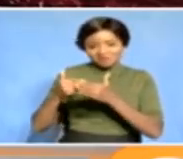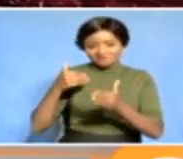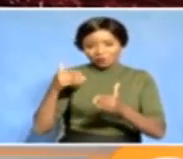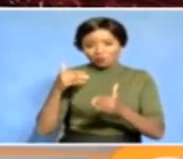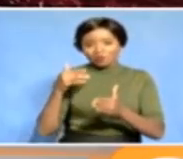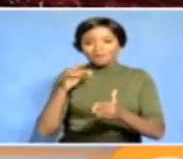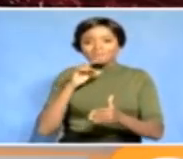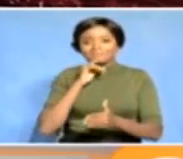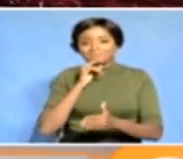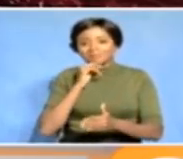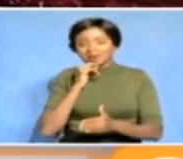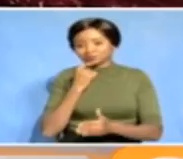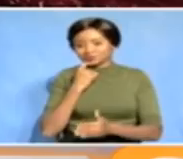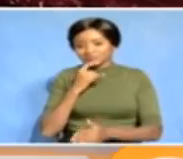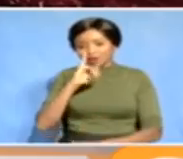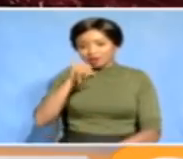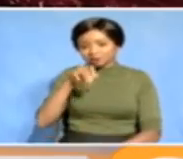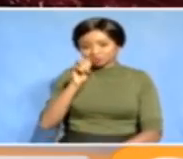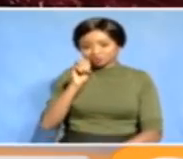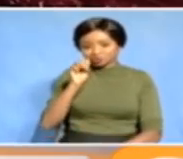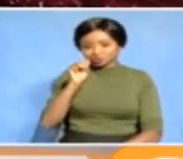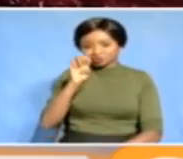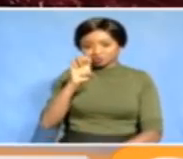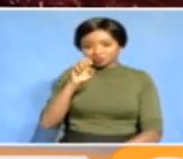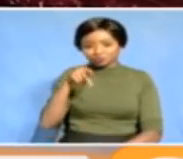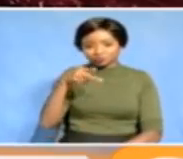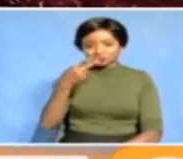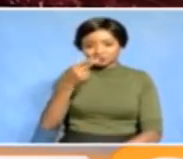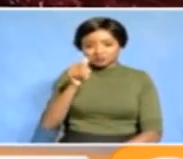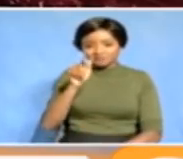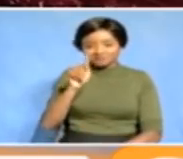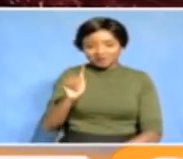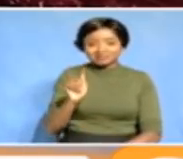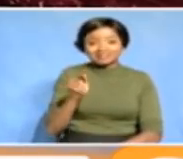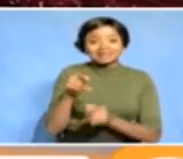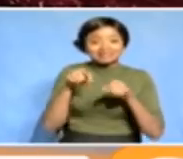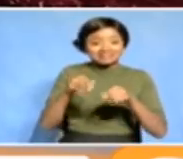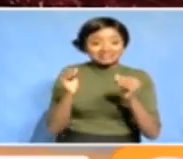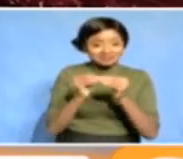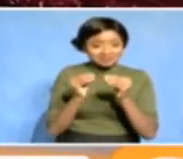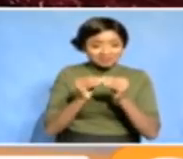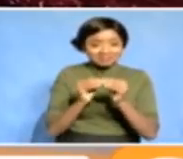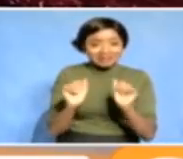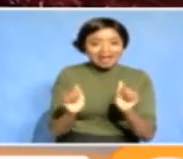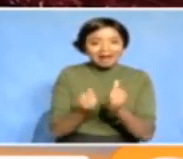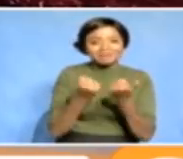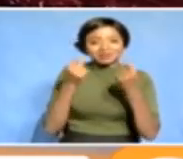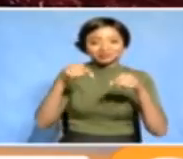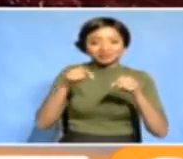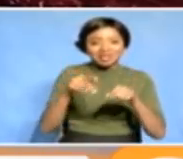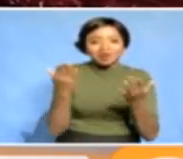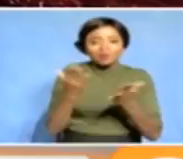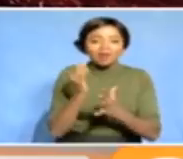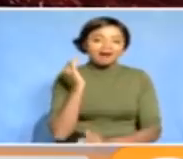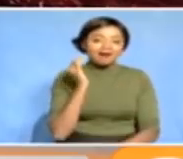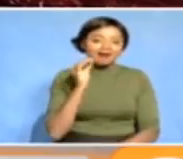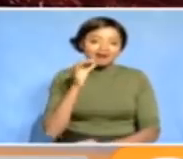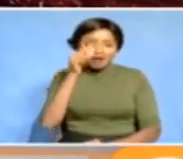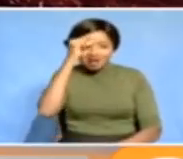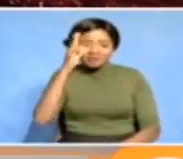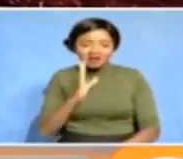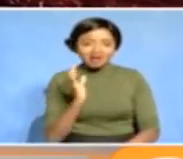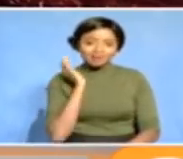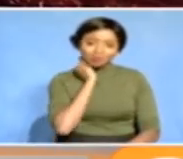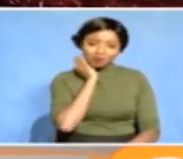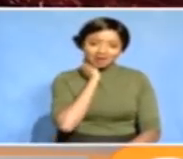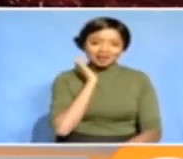Nanok. This follows an election held today in Nairobi, in which the governor of Murang'a, Mwangi wa Iria, was